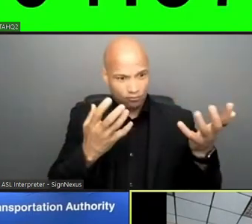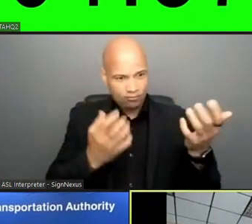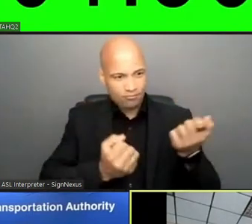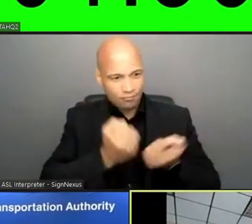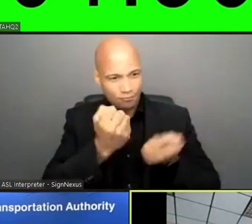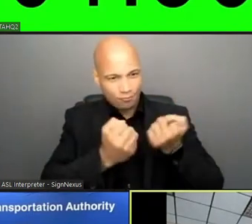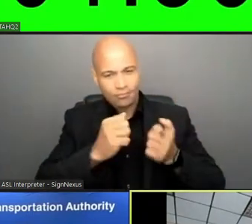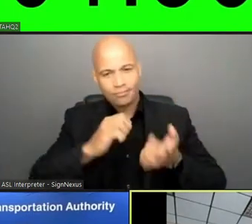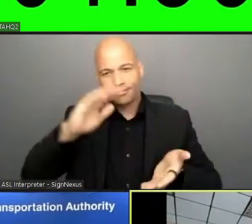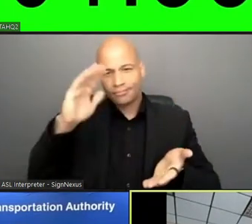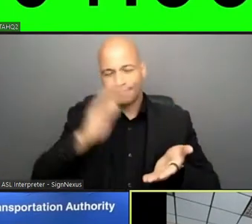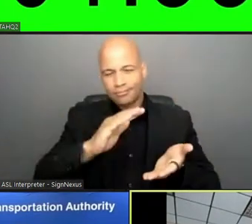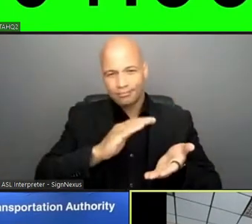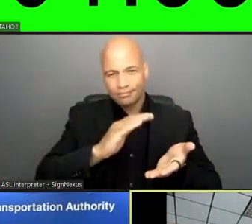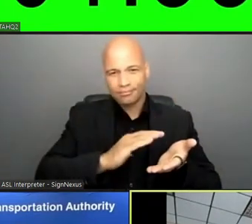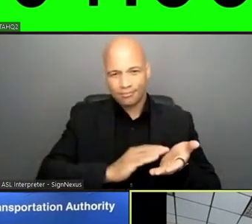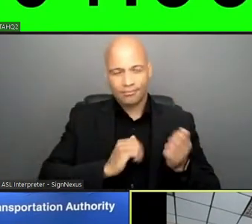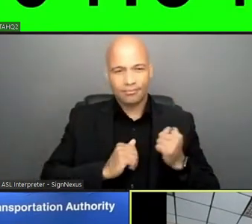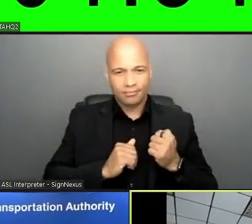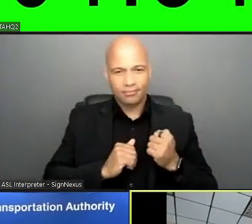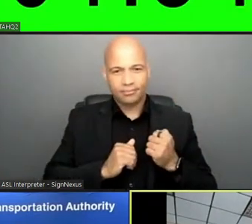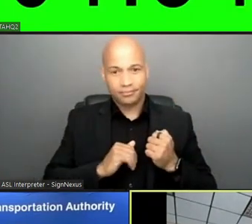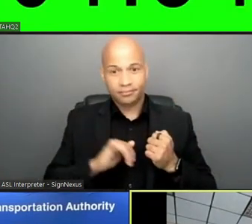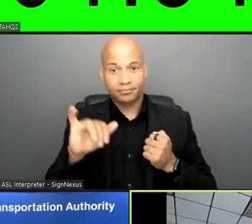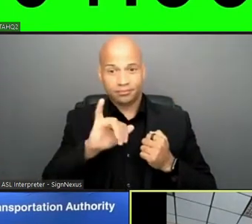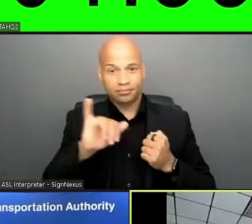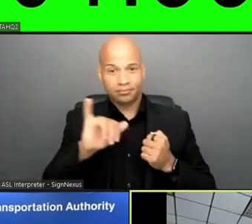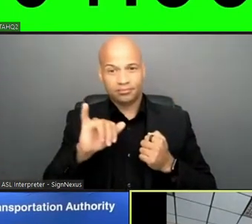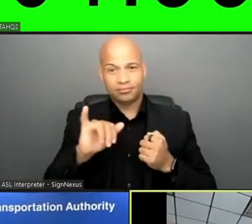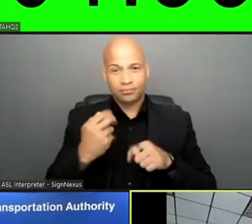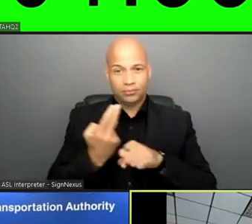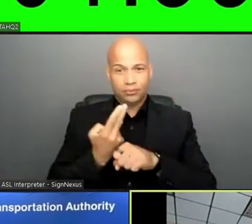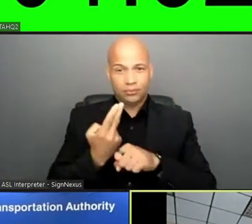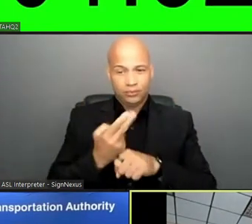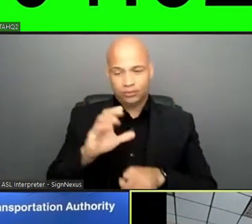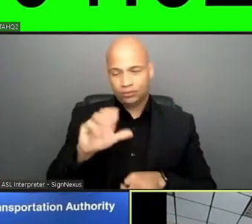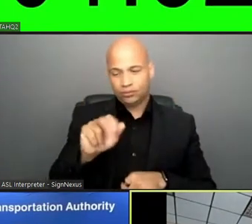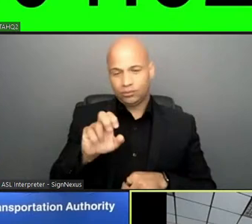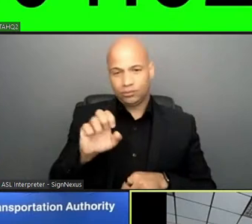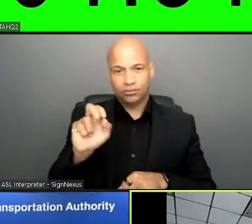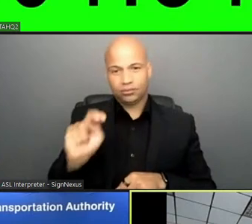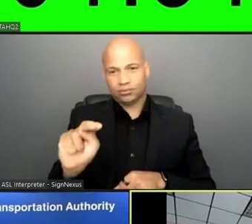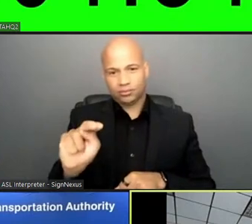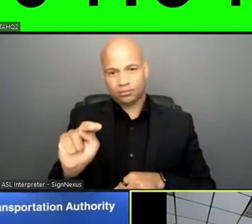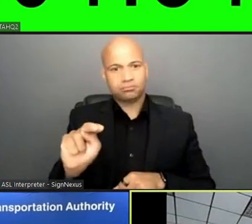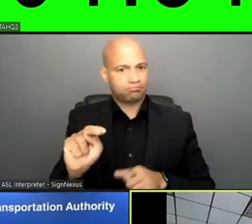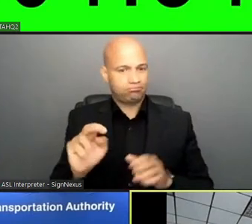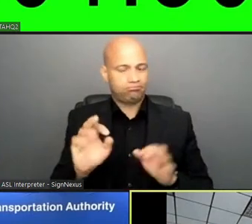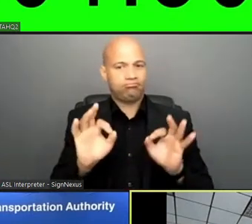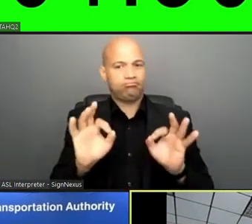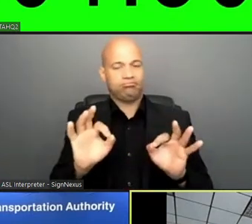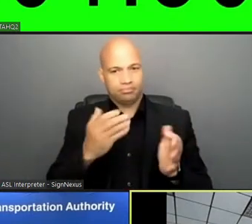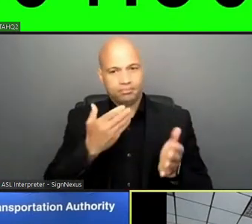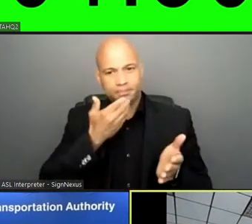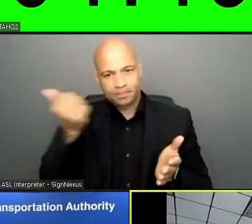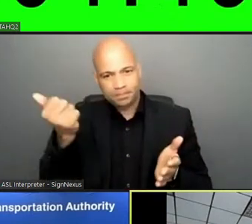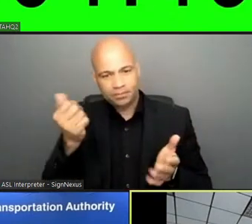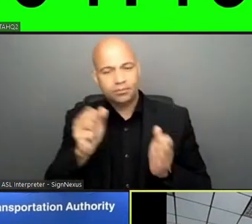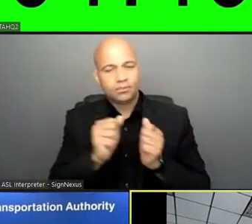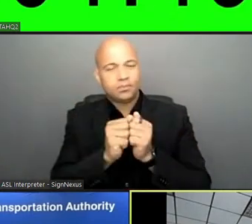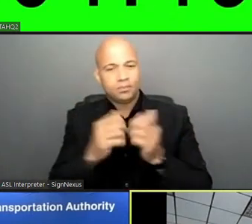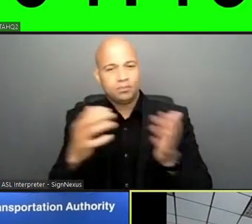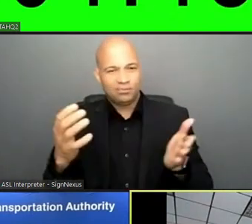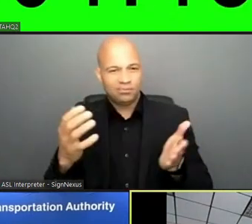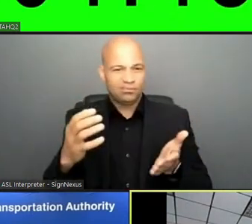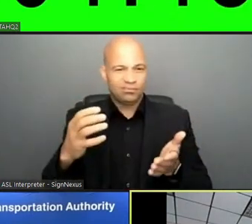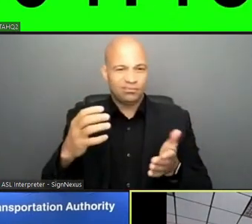streets reduce the carbon footprint all without compromising economic benefits Stockholm